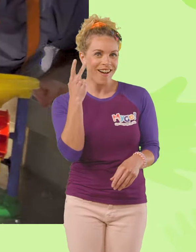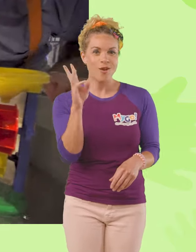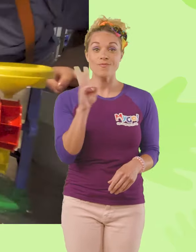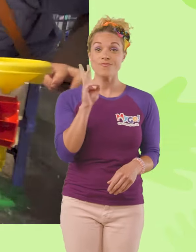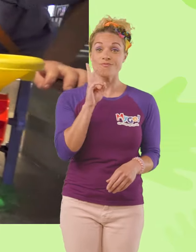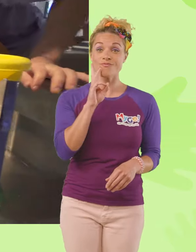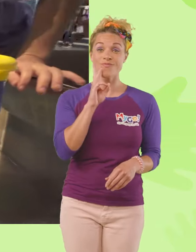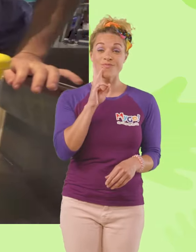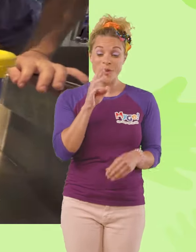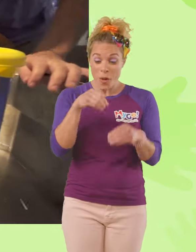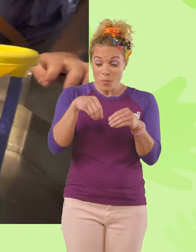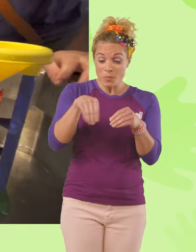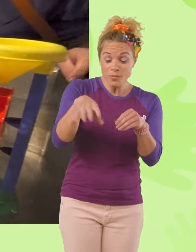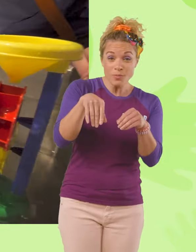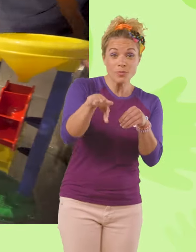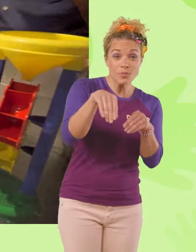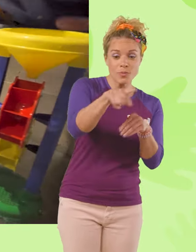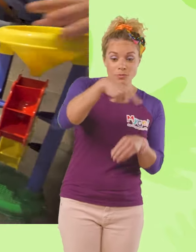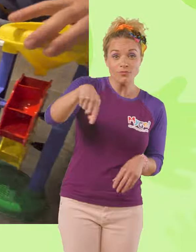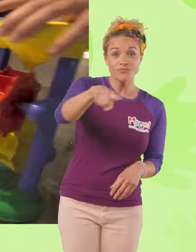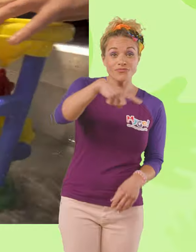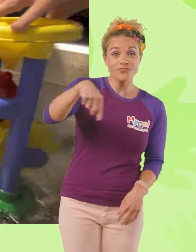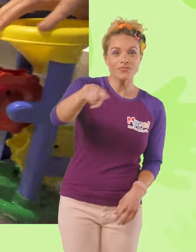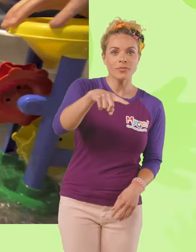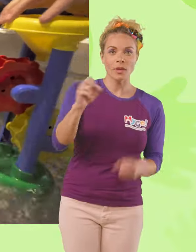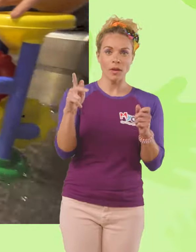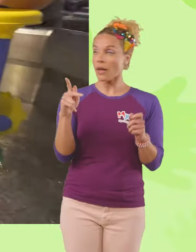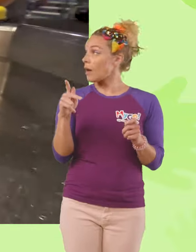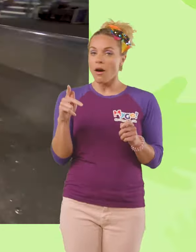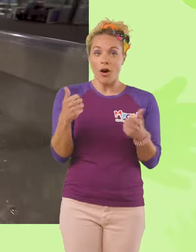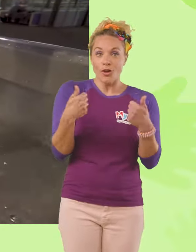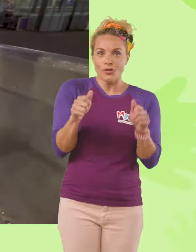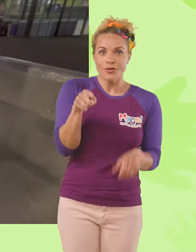The water is pushing this gear around. Okay, let's try this one.